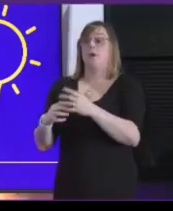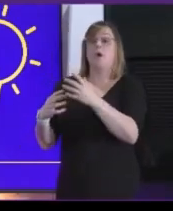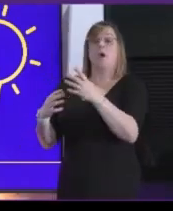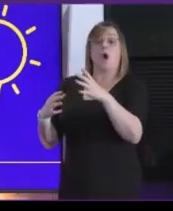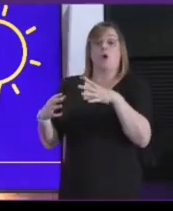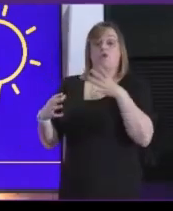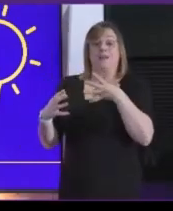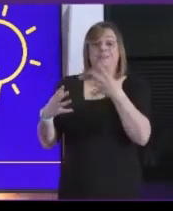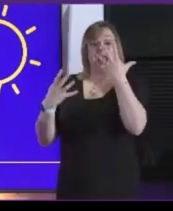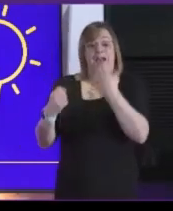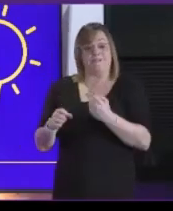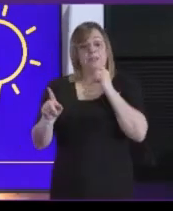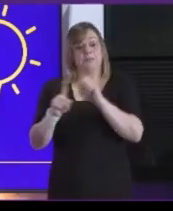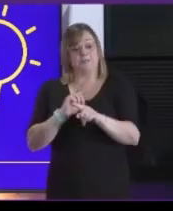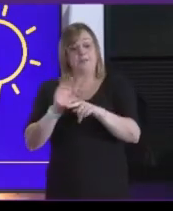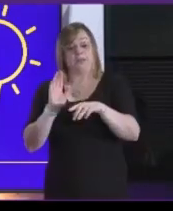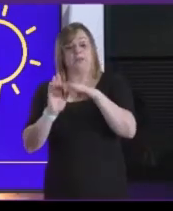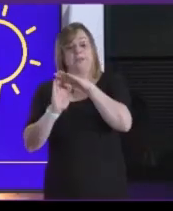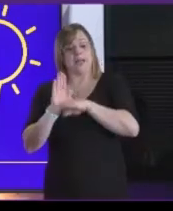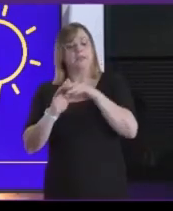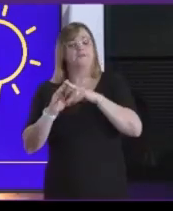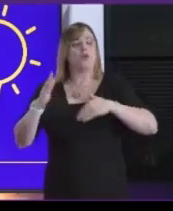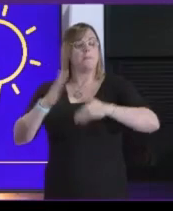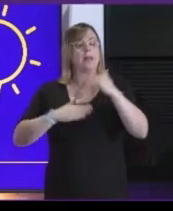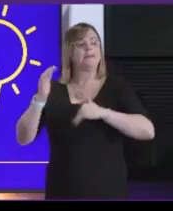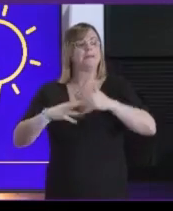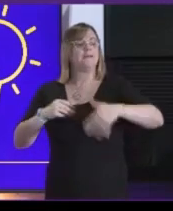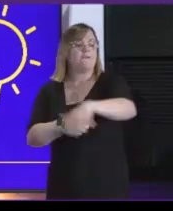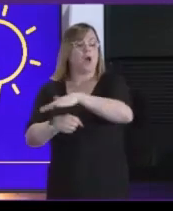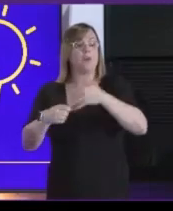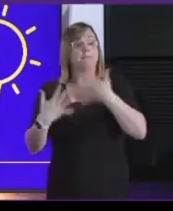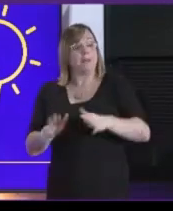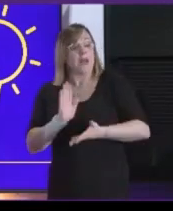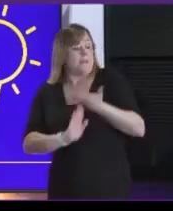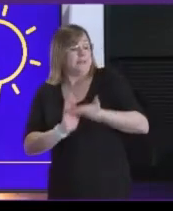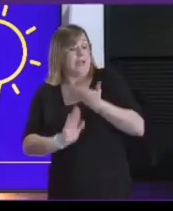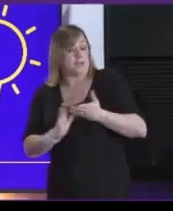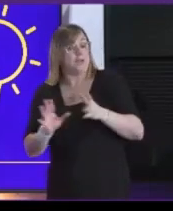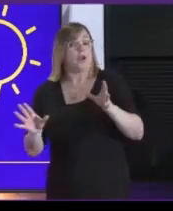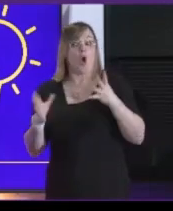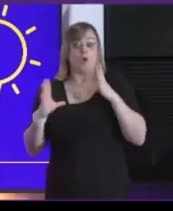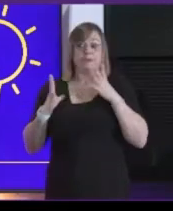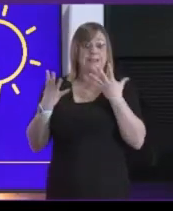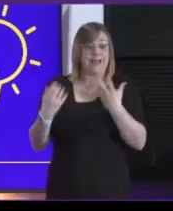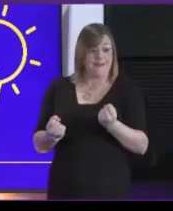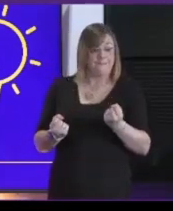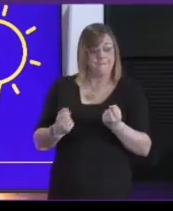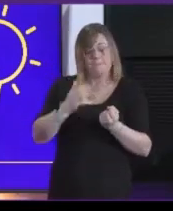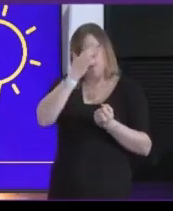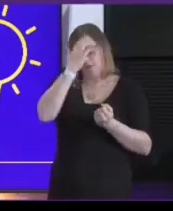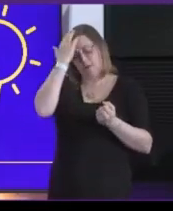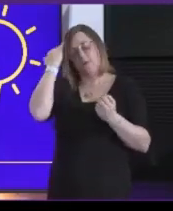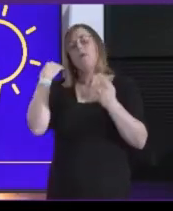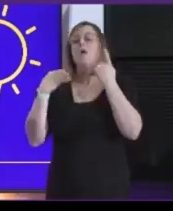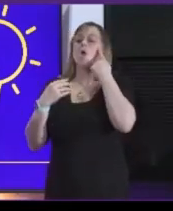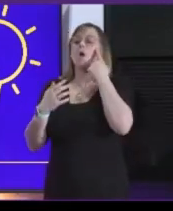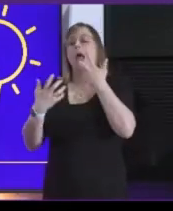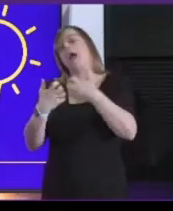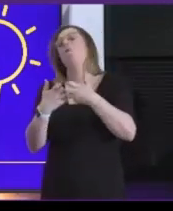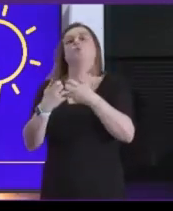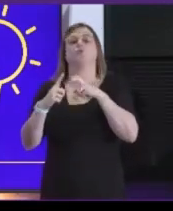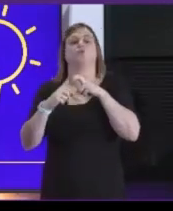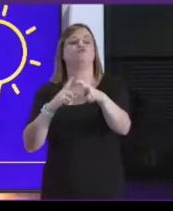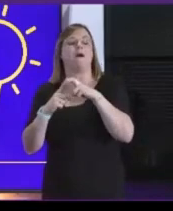the built environment that have been updated and exist. They're looking at accessible travel